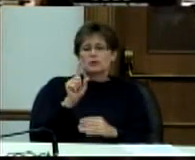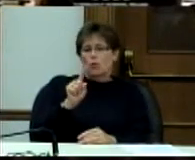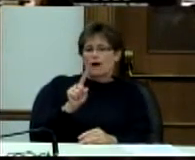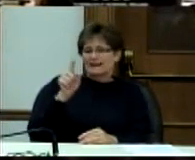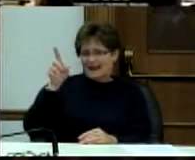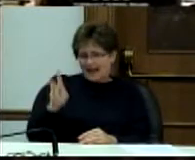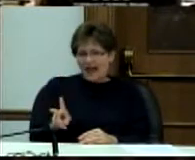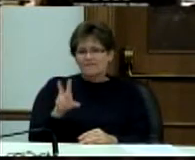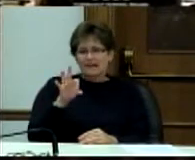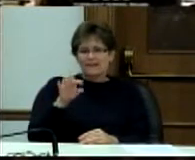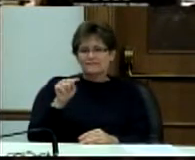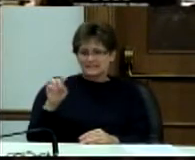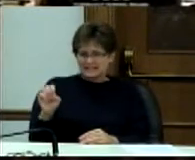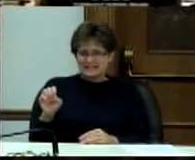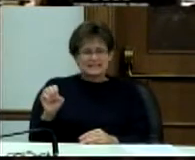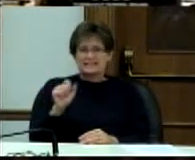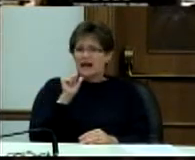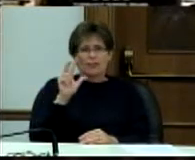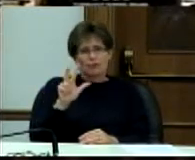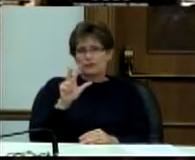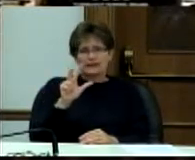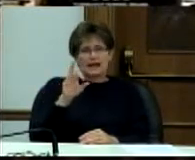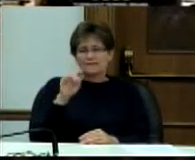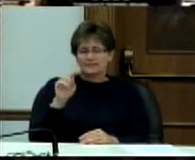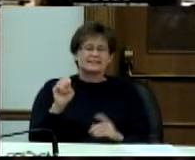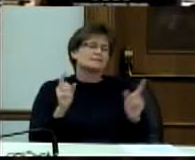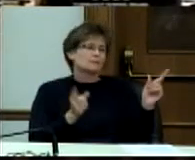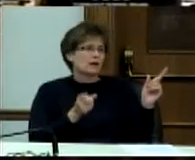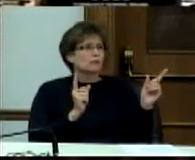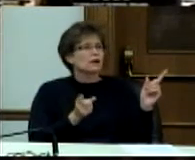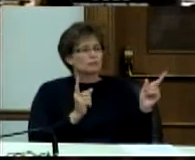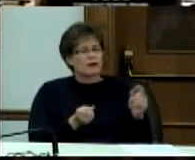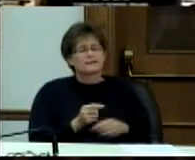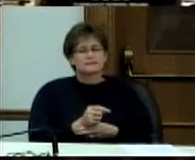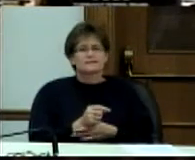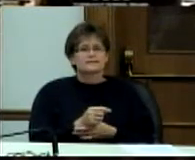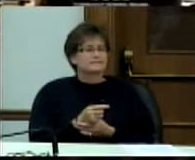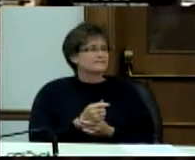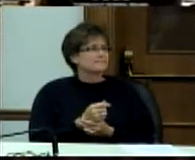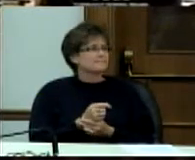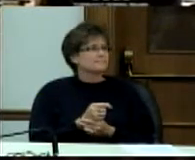roughly 1.5 FTE. Yeah. Yep, that's correct. Is the request. Yeah, that's good.